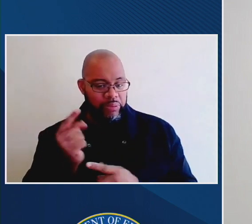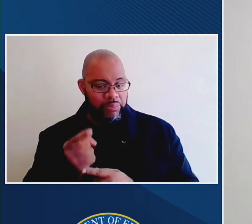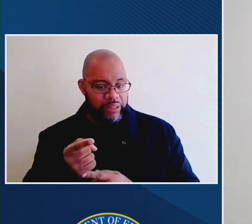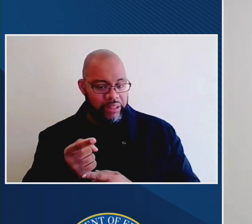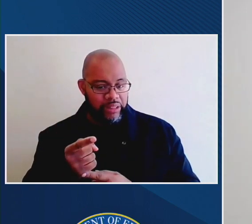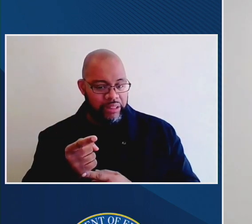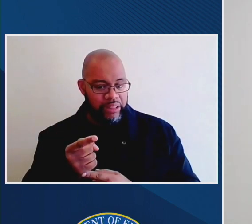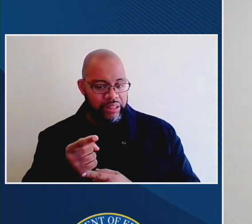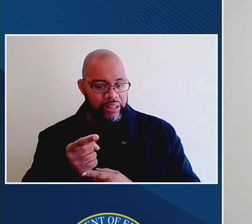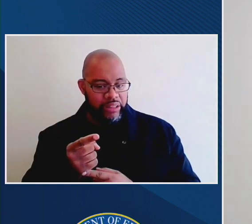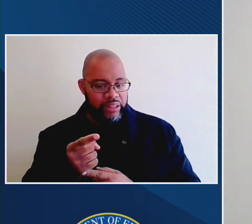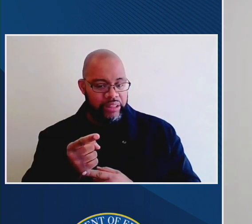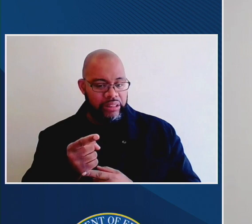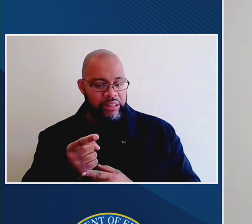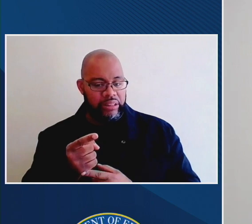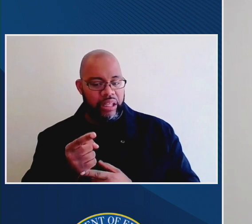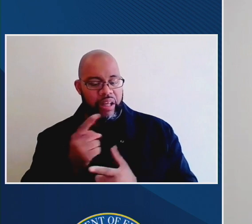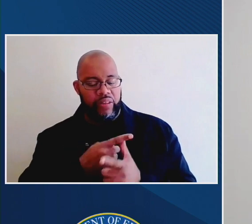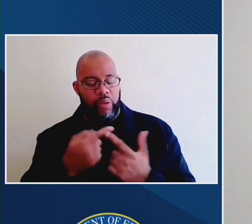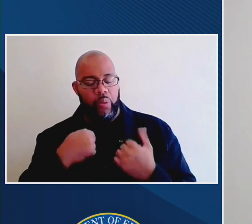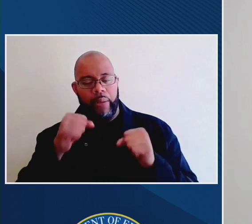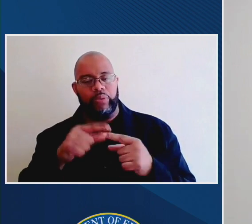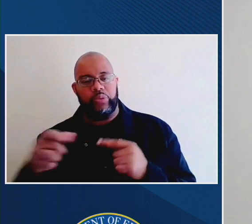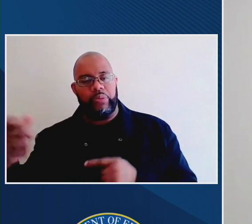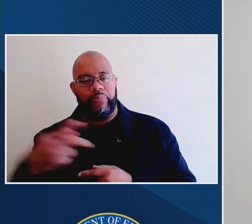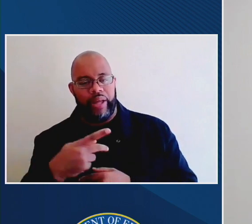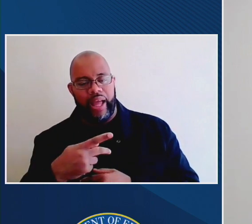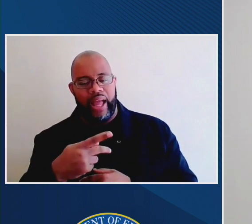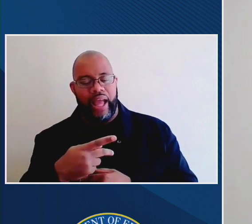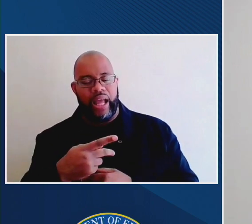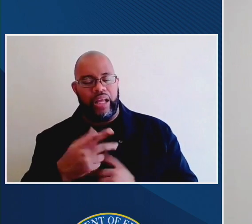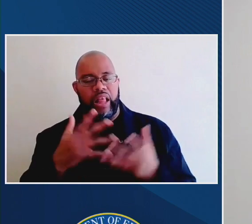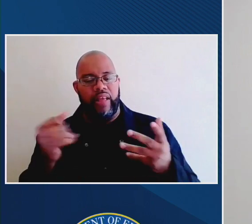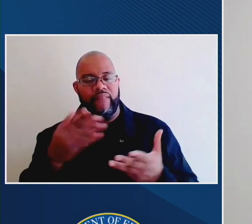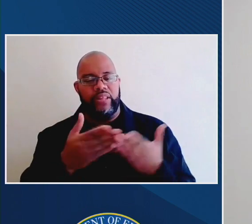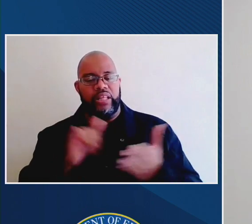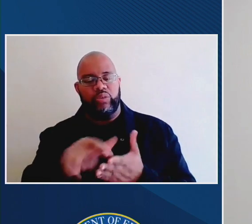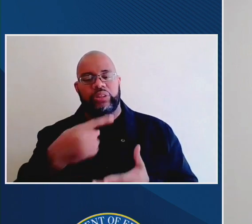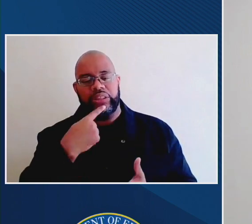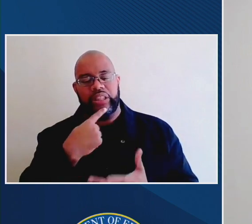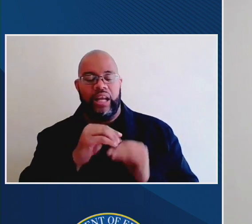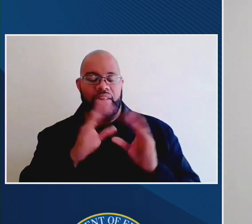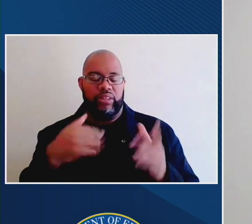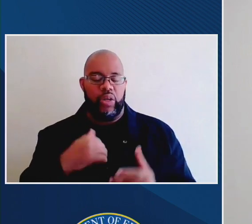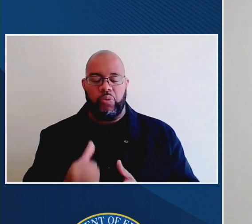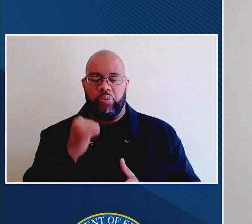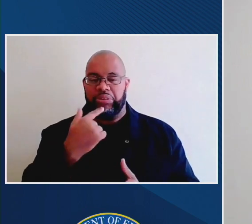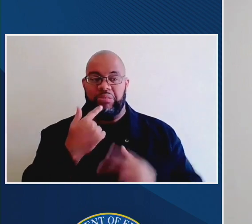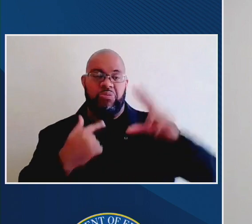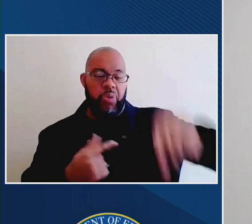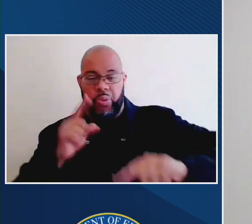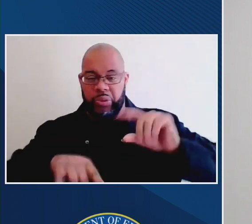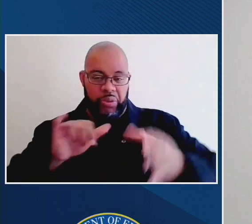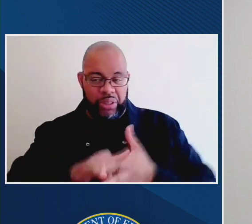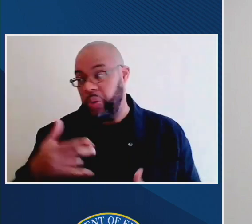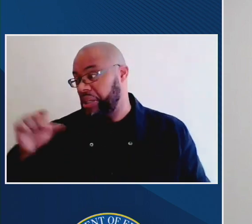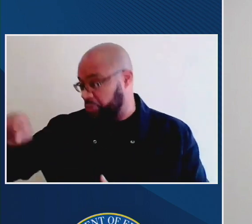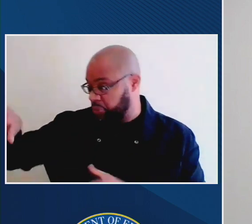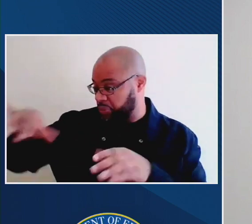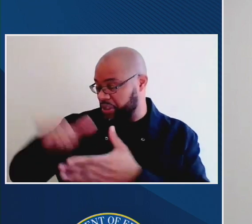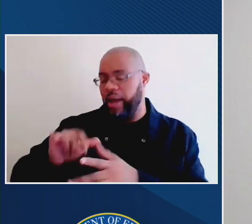and then hopefully we'll be able to come back and respond to a lot of the things that you said. Of course, I won't say, no, you can't do this, or yes, you can present this to